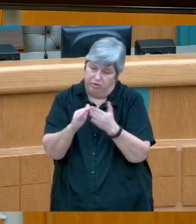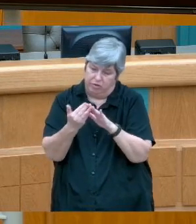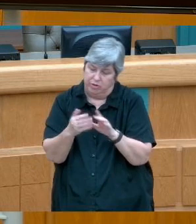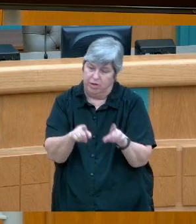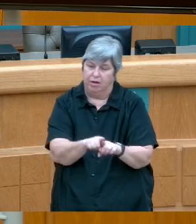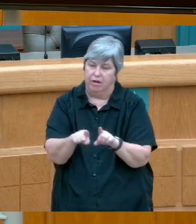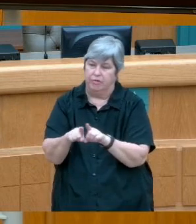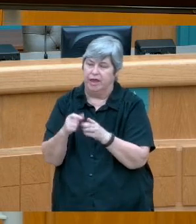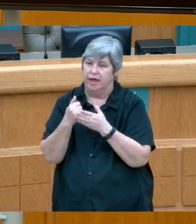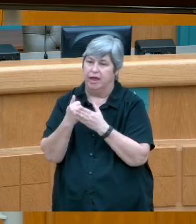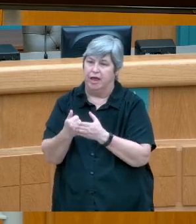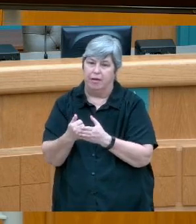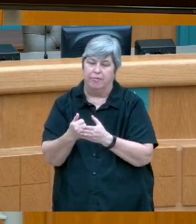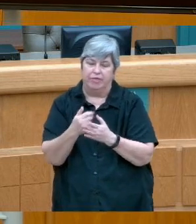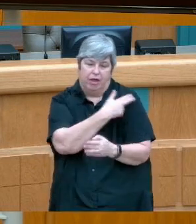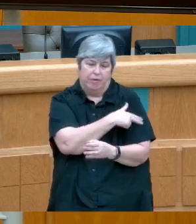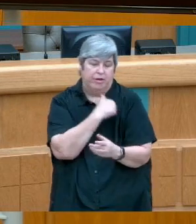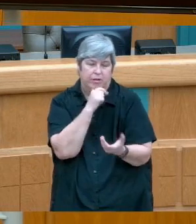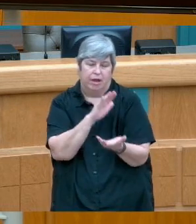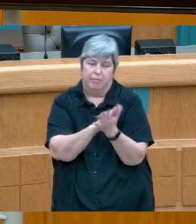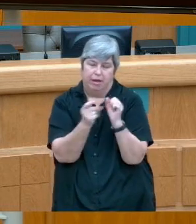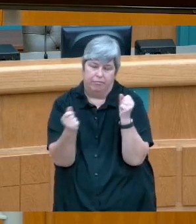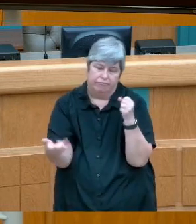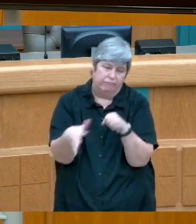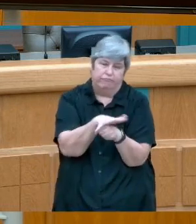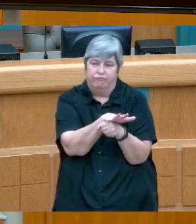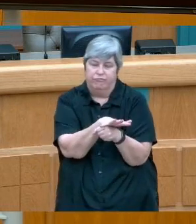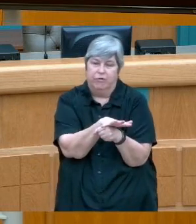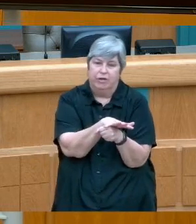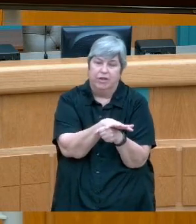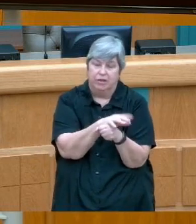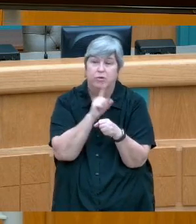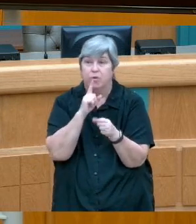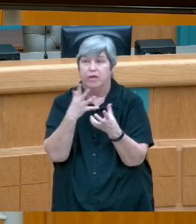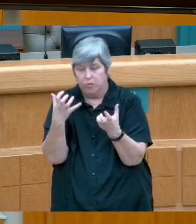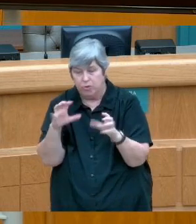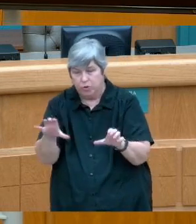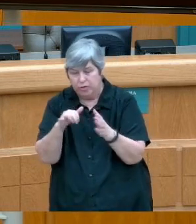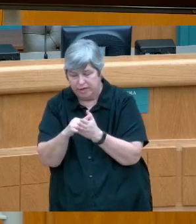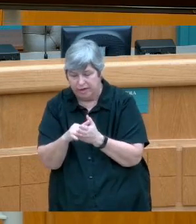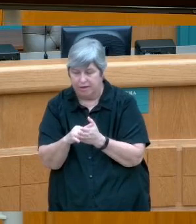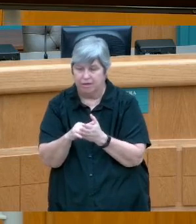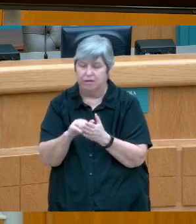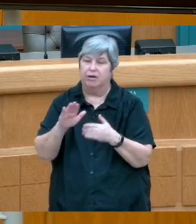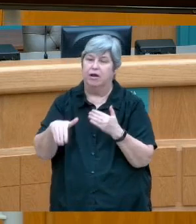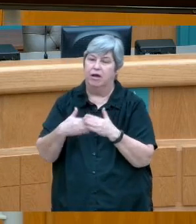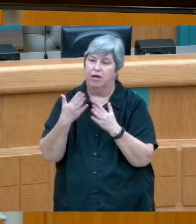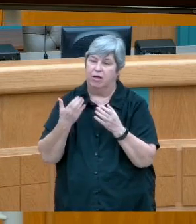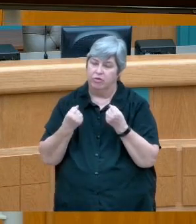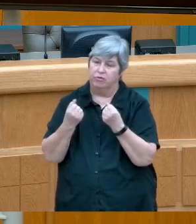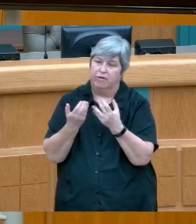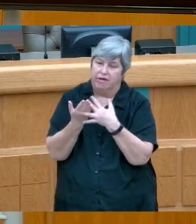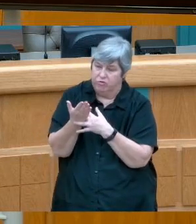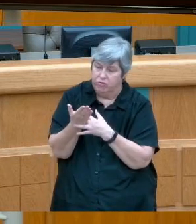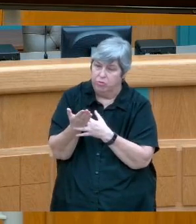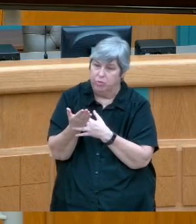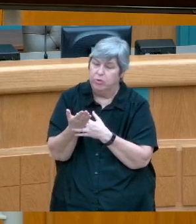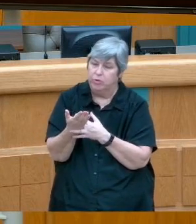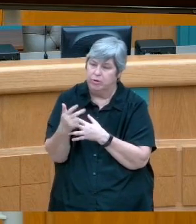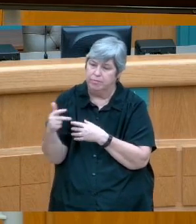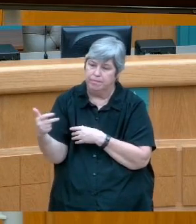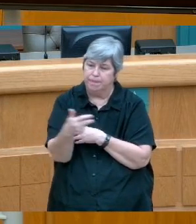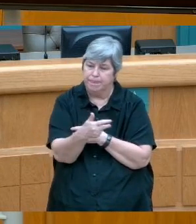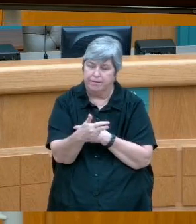help overcrowding in the hospitals, and that's what we're really there to do. All of our drive-throughs have been